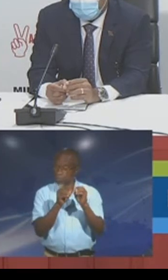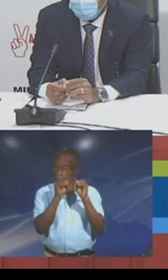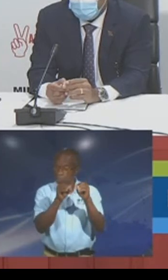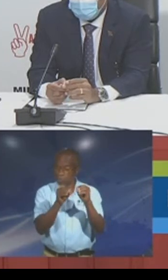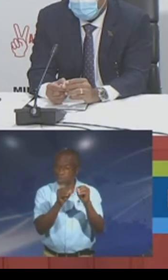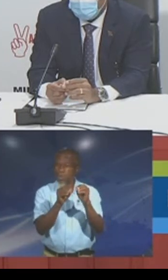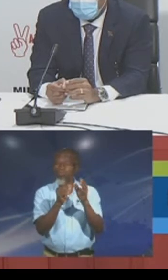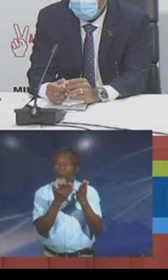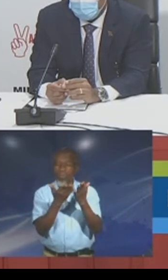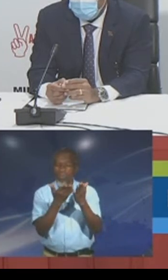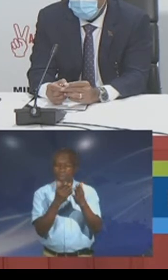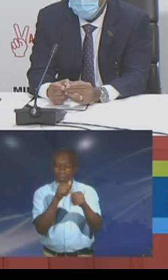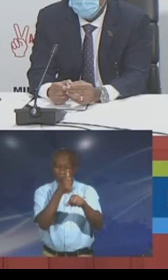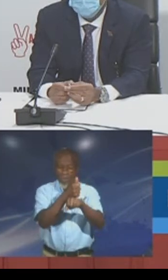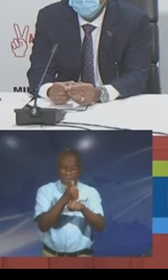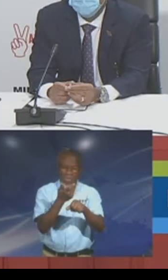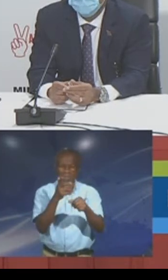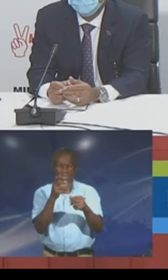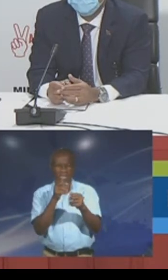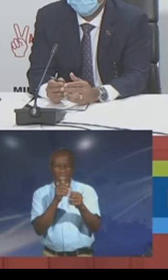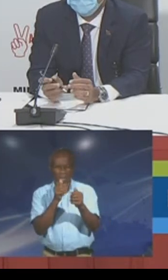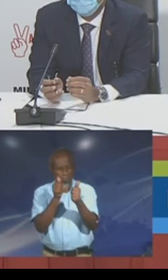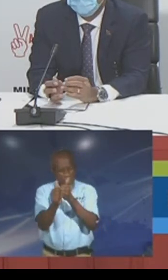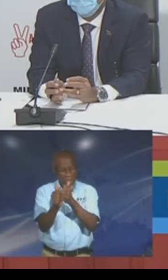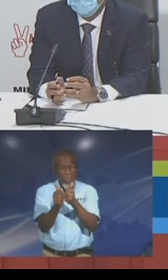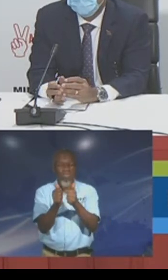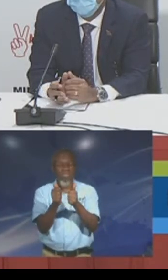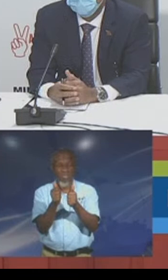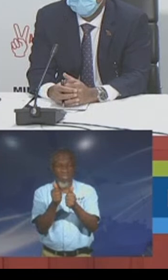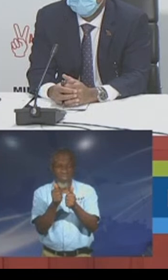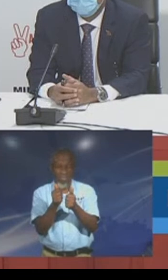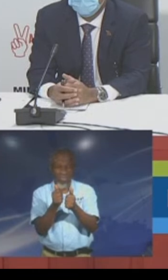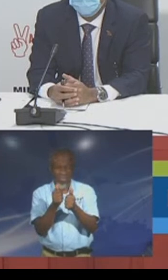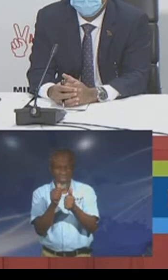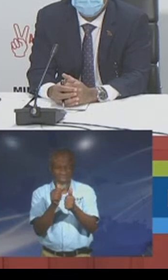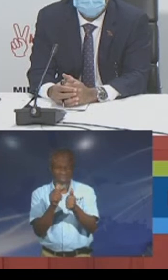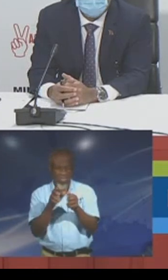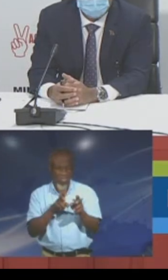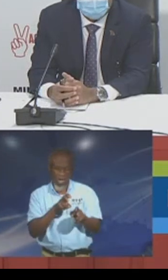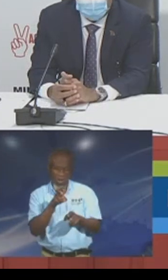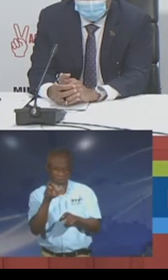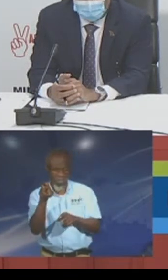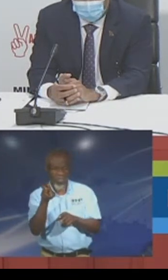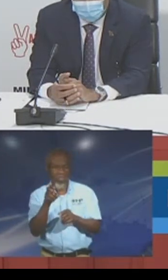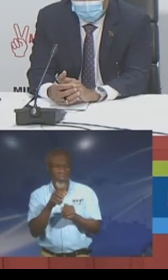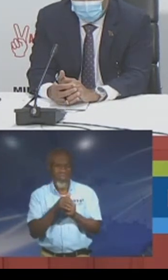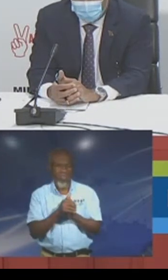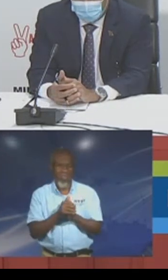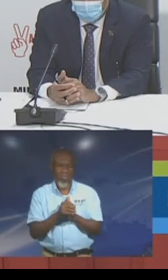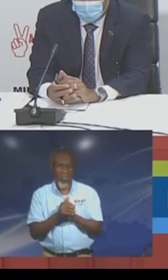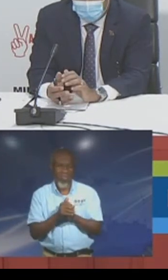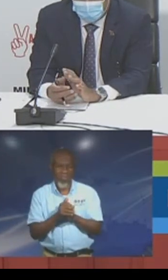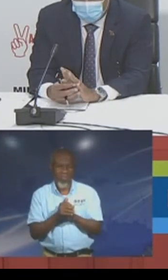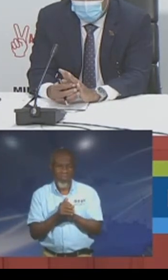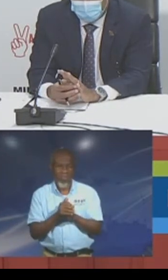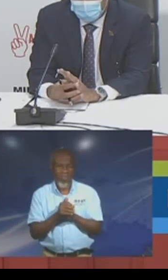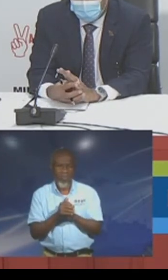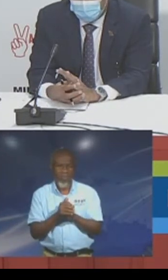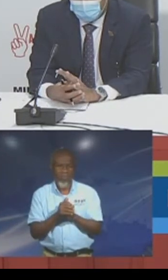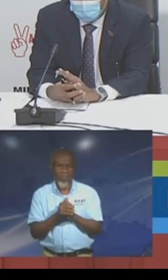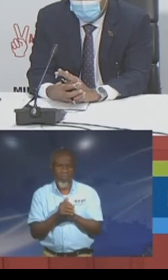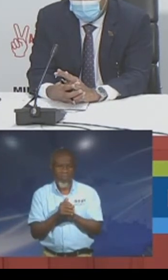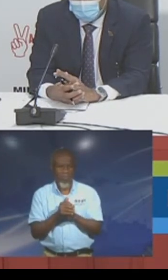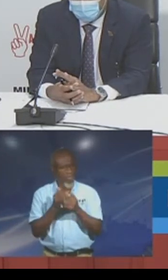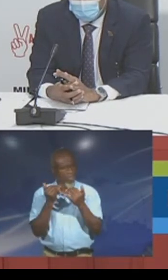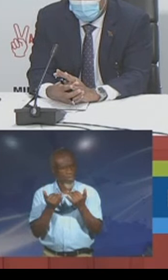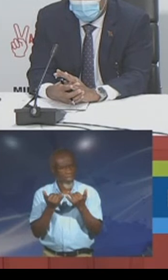in other islands? I mean, like, would someone need to get tested and prove that they've been tested before entering? At this point in time,